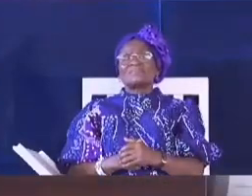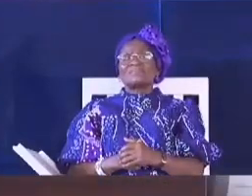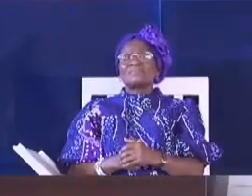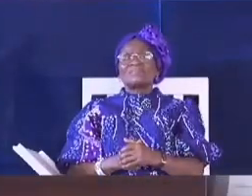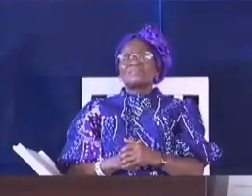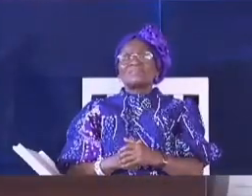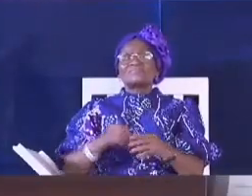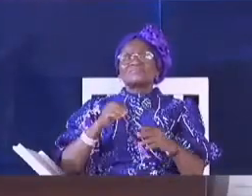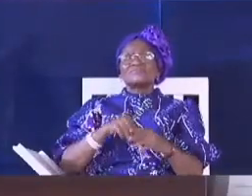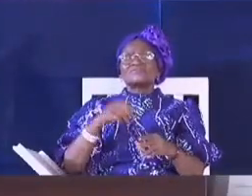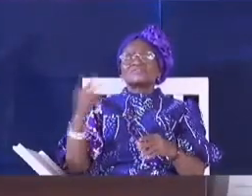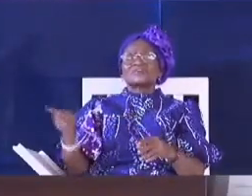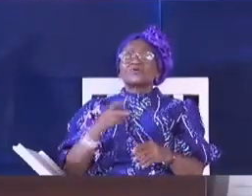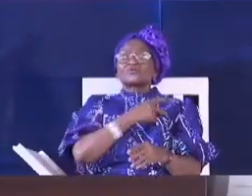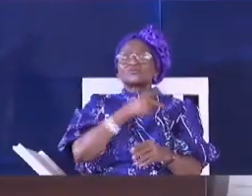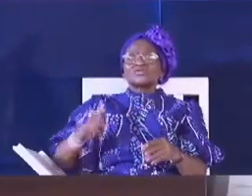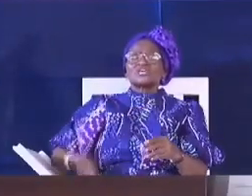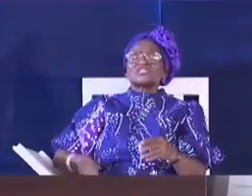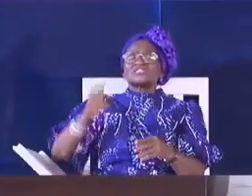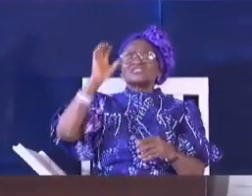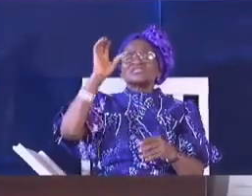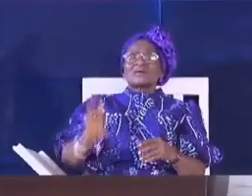In 2 Kings chapter 2,